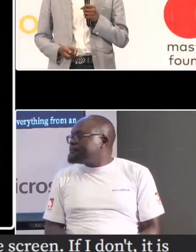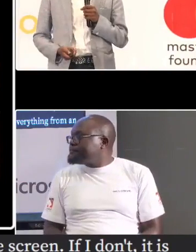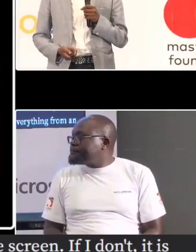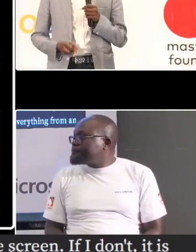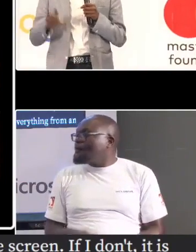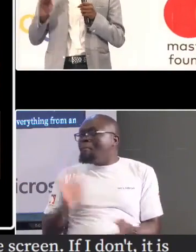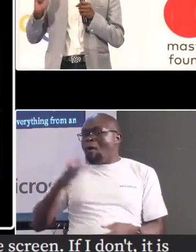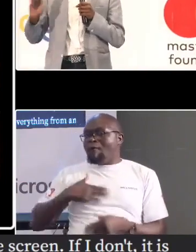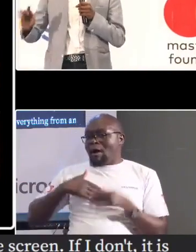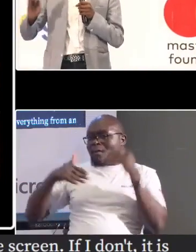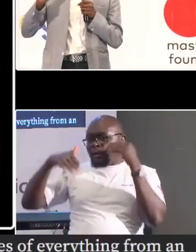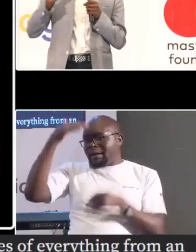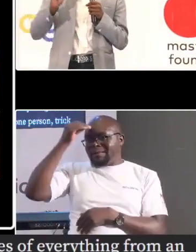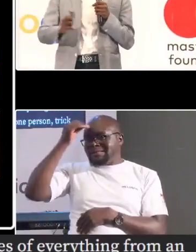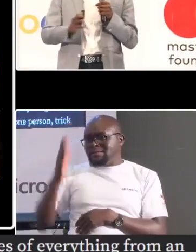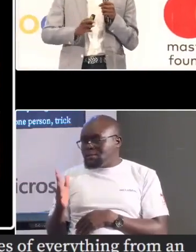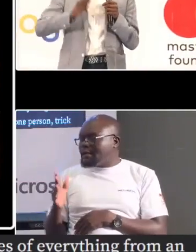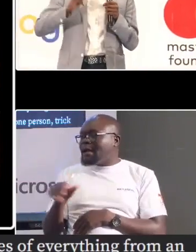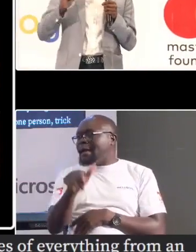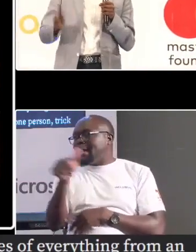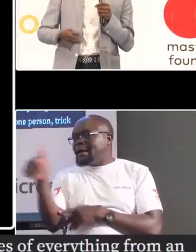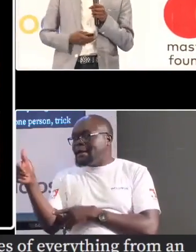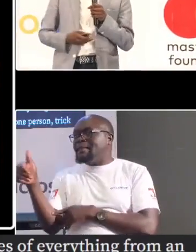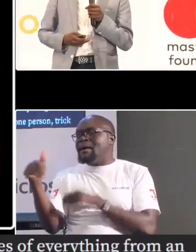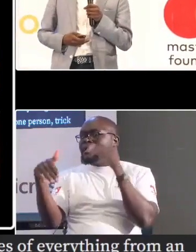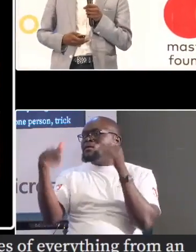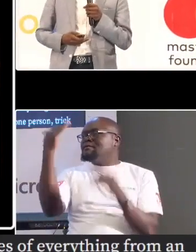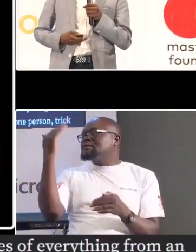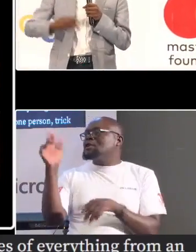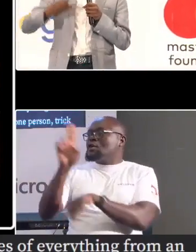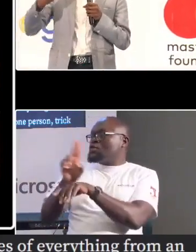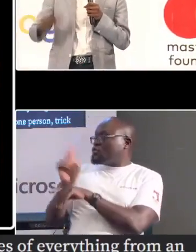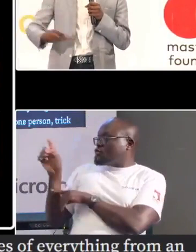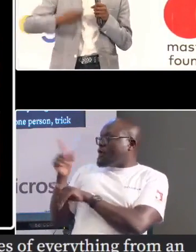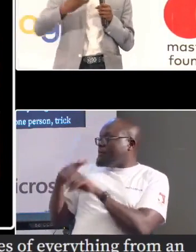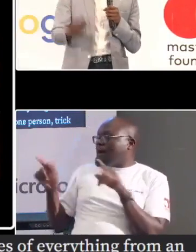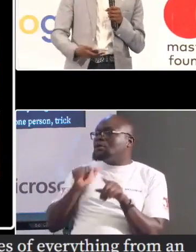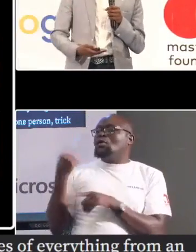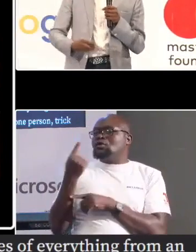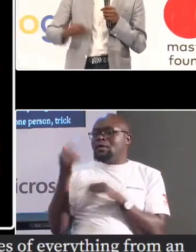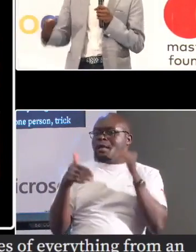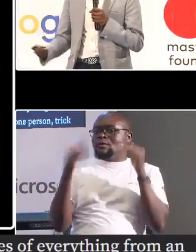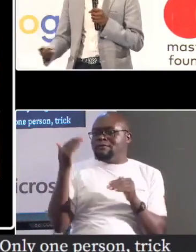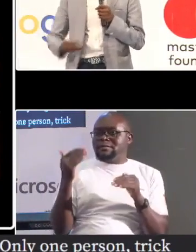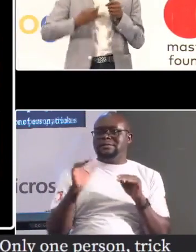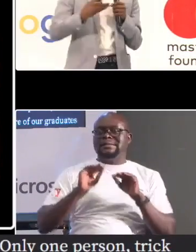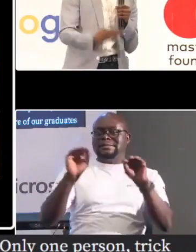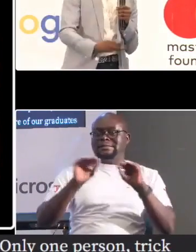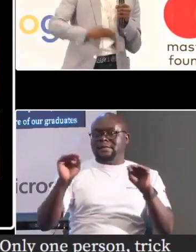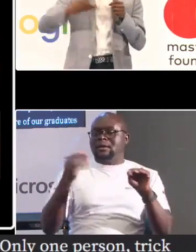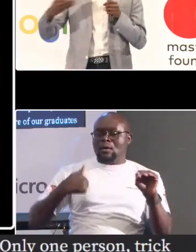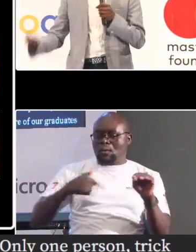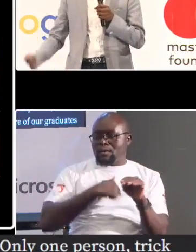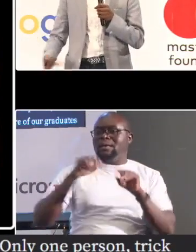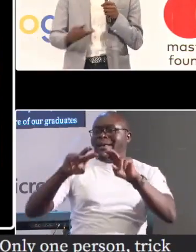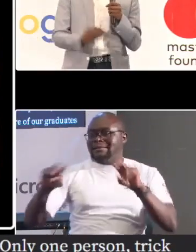our graduates than any other university. But we're not just a university that teaches, we research,